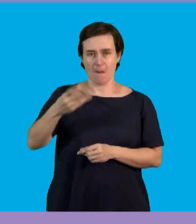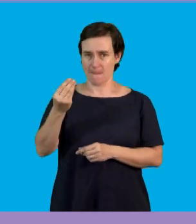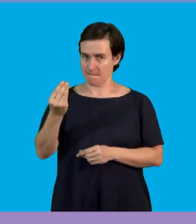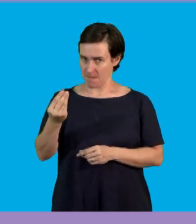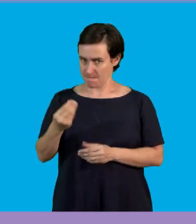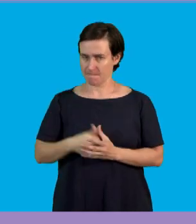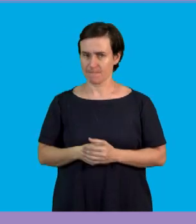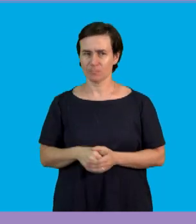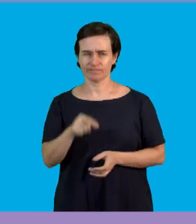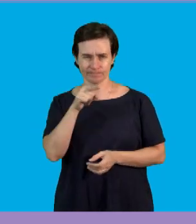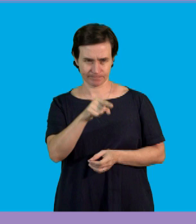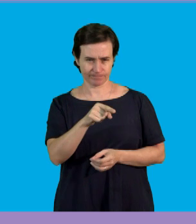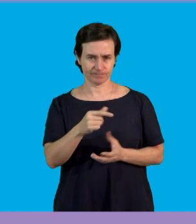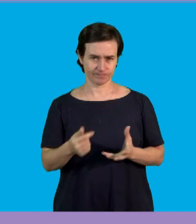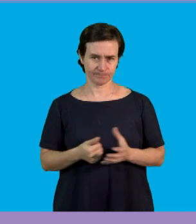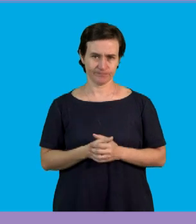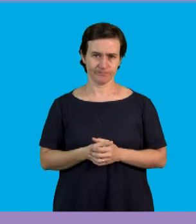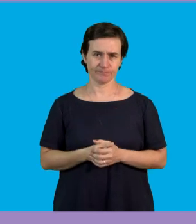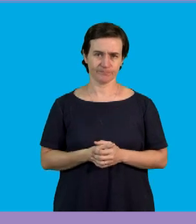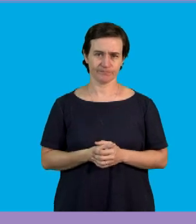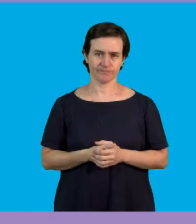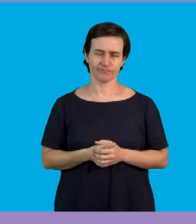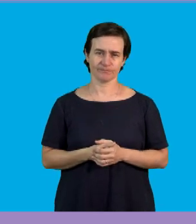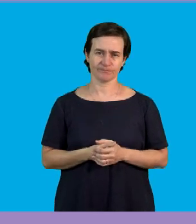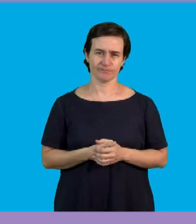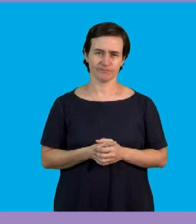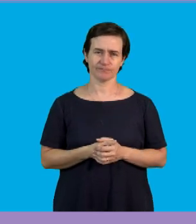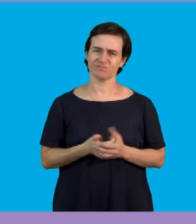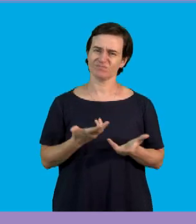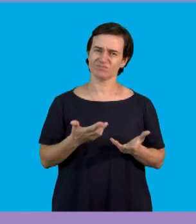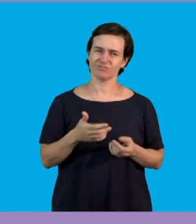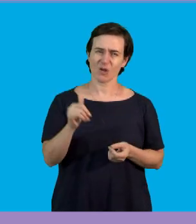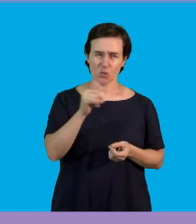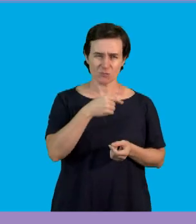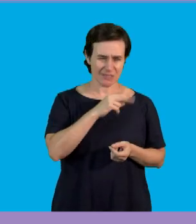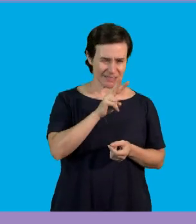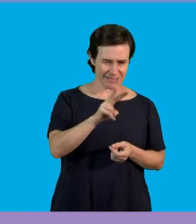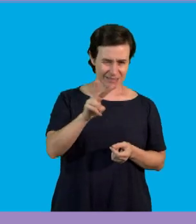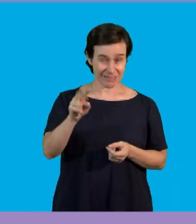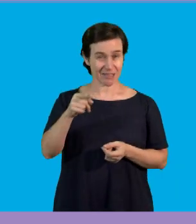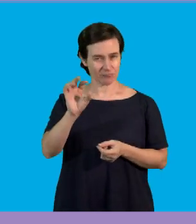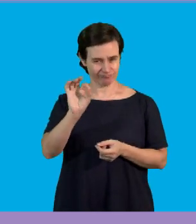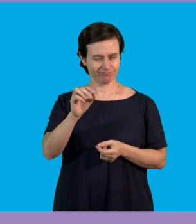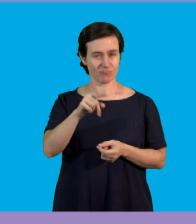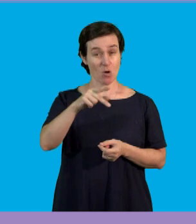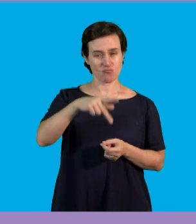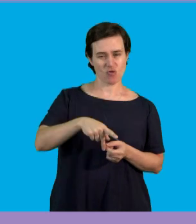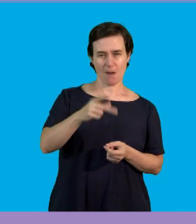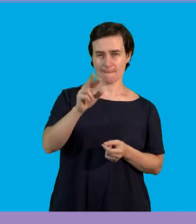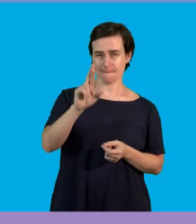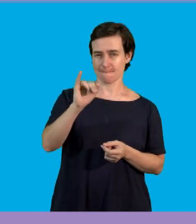prime numbers. I've listed there the first few prime numbers for you. Which of these numbers can you see in that list